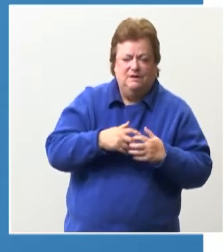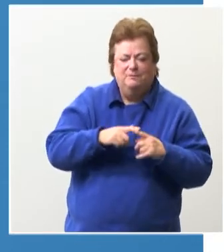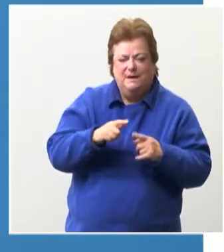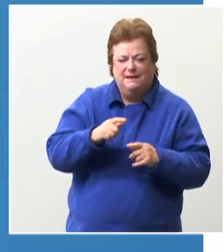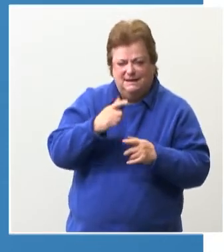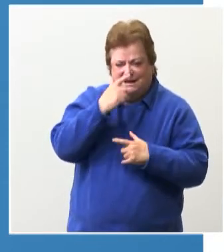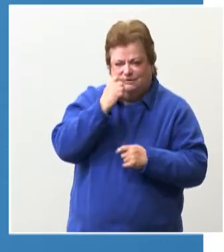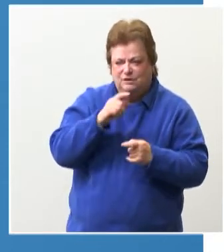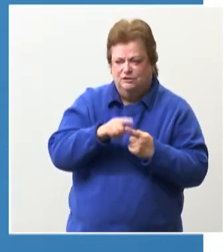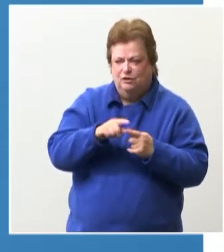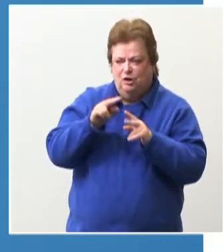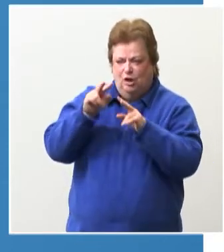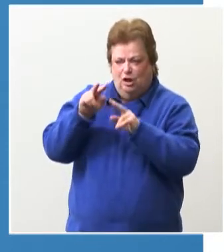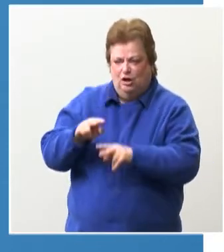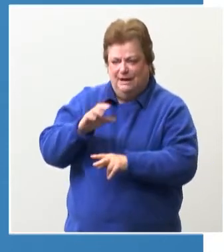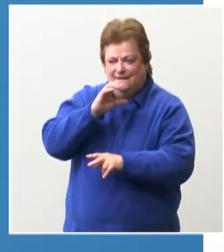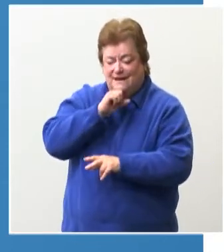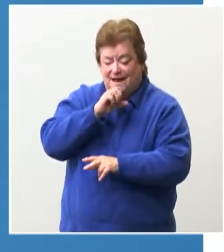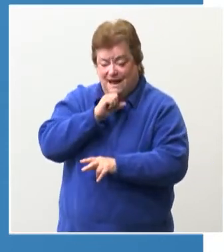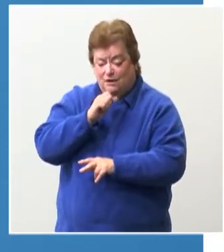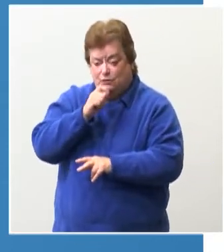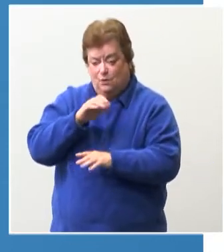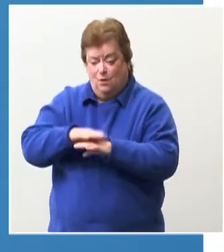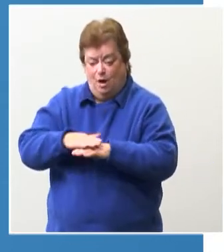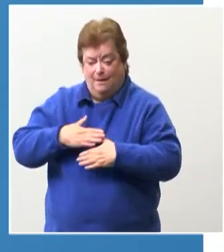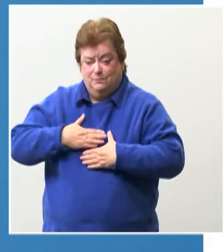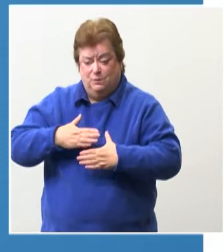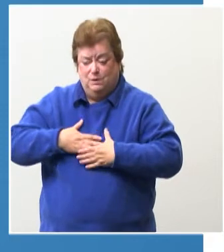note that the age breakdown on ventilators